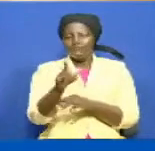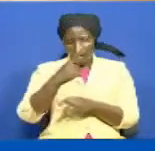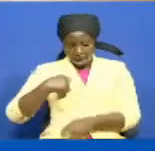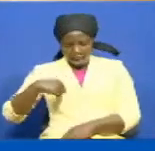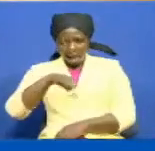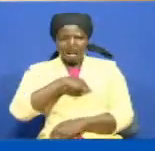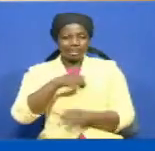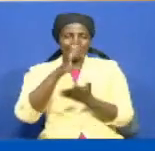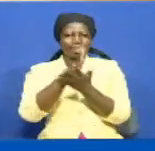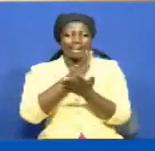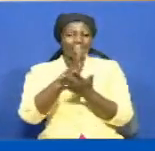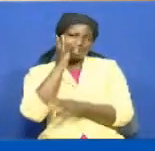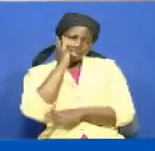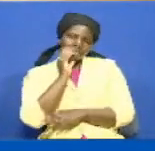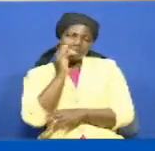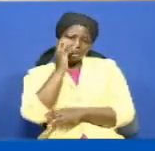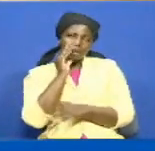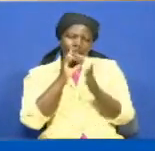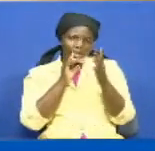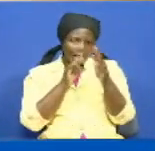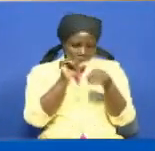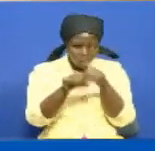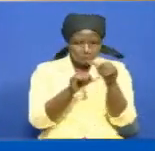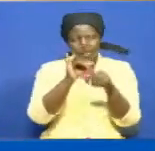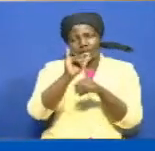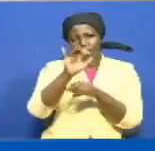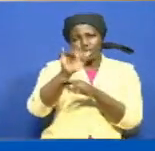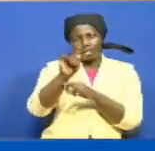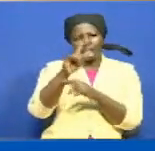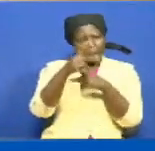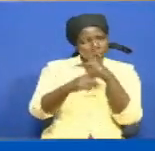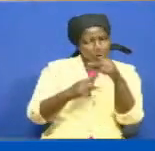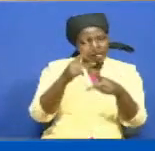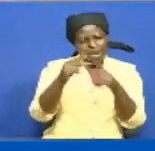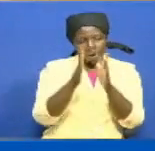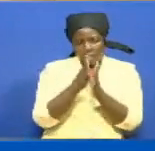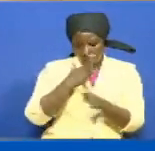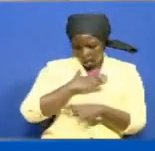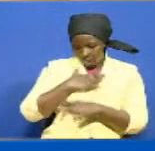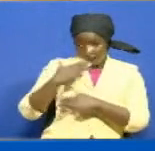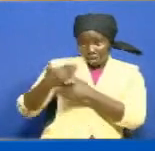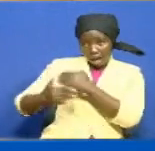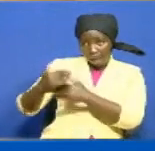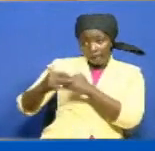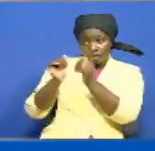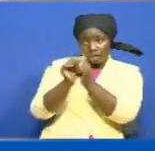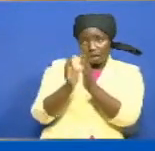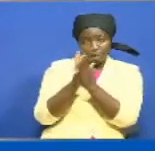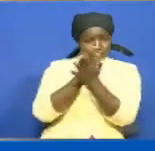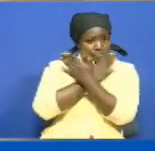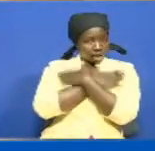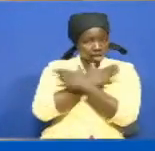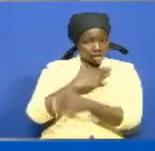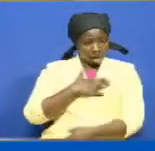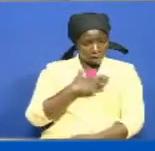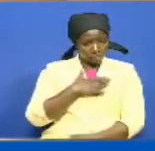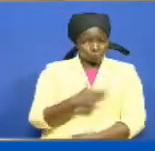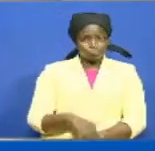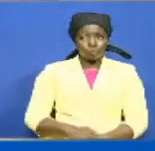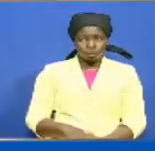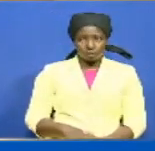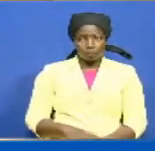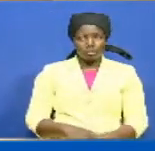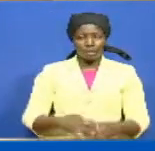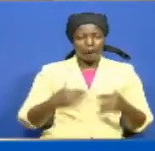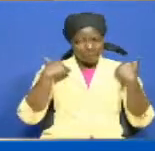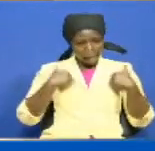our experience on the ICT-run processes with our neighbors and our friends. I